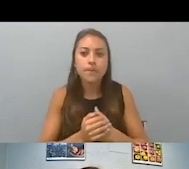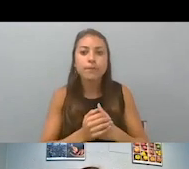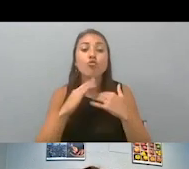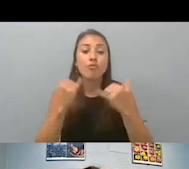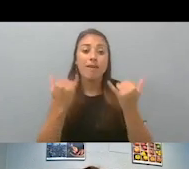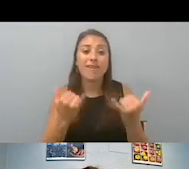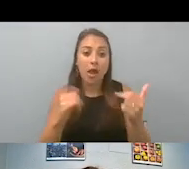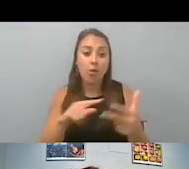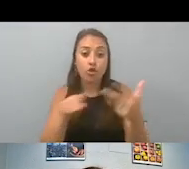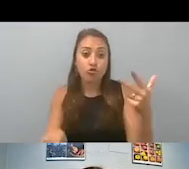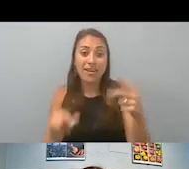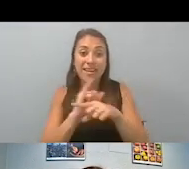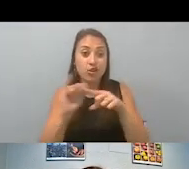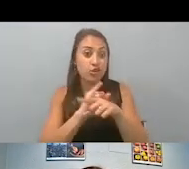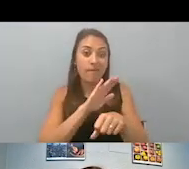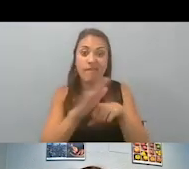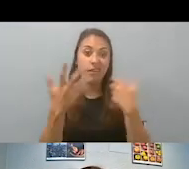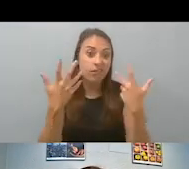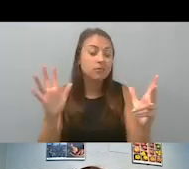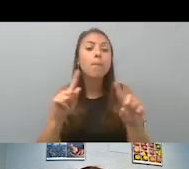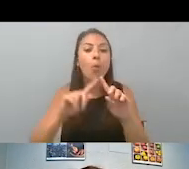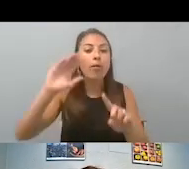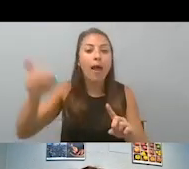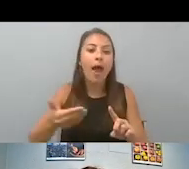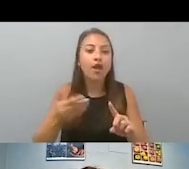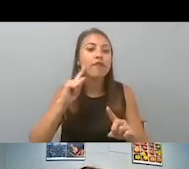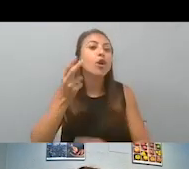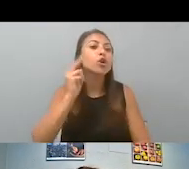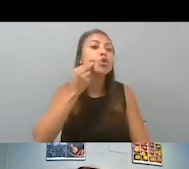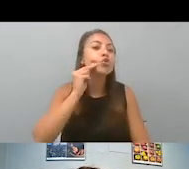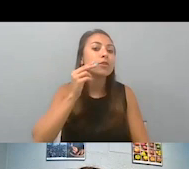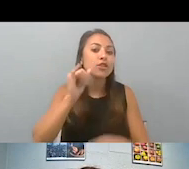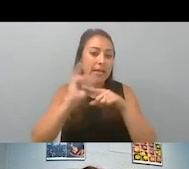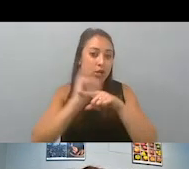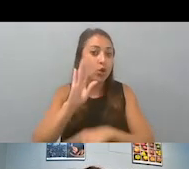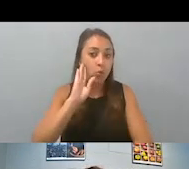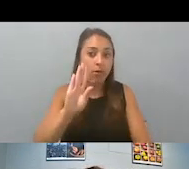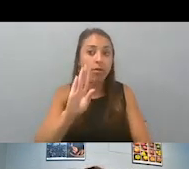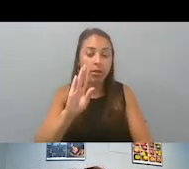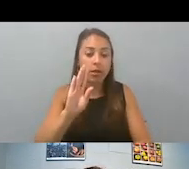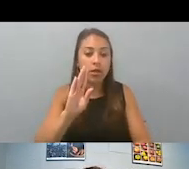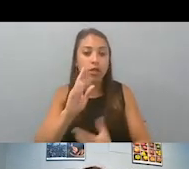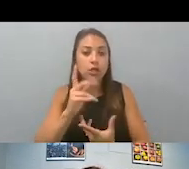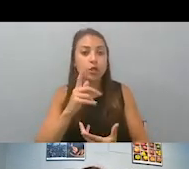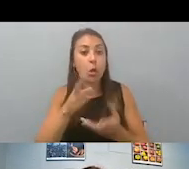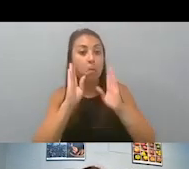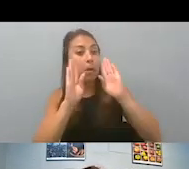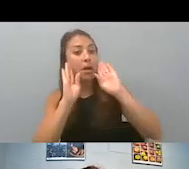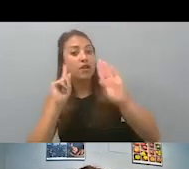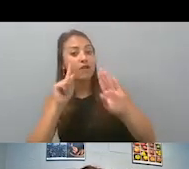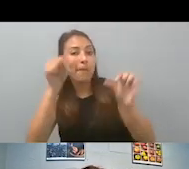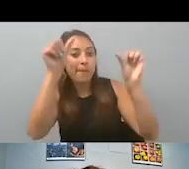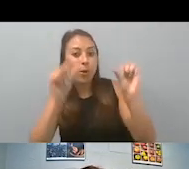those internships are filled. We will be hiring for a nutrition intern. So, you know, look out for those